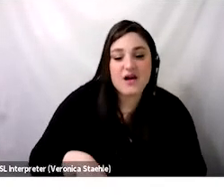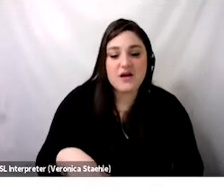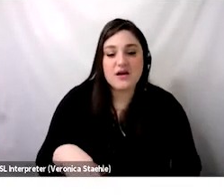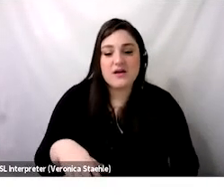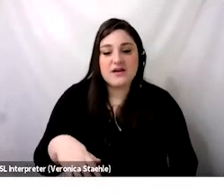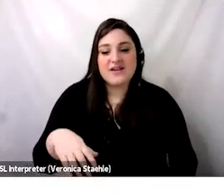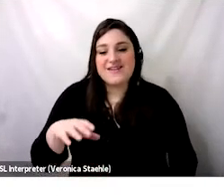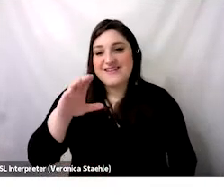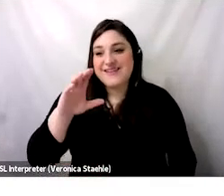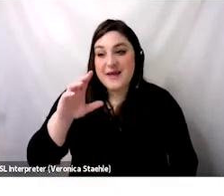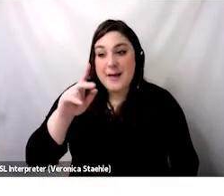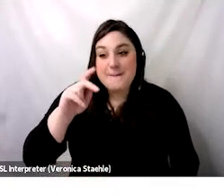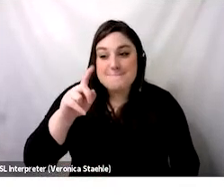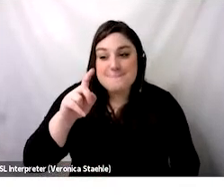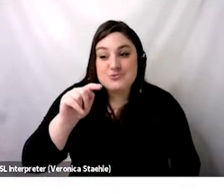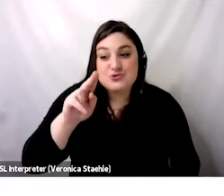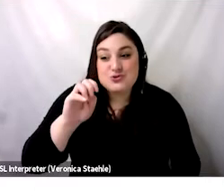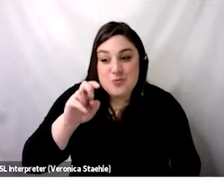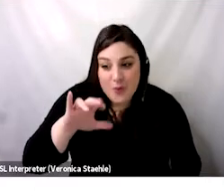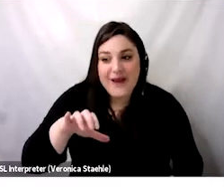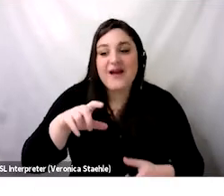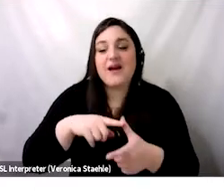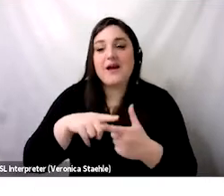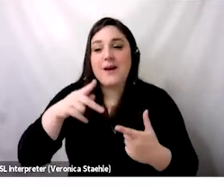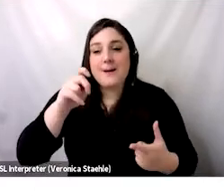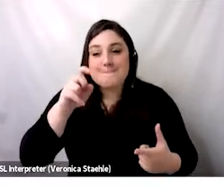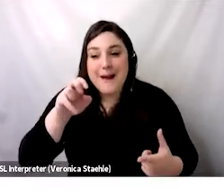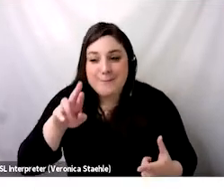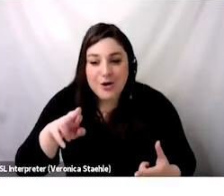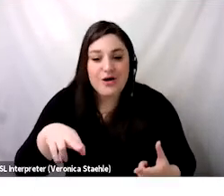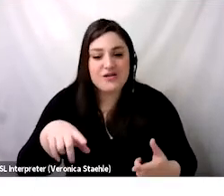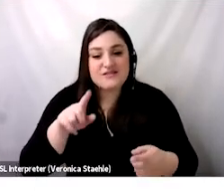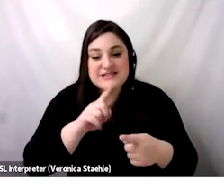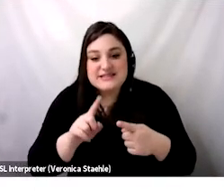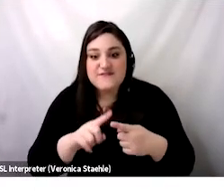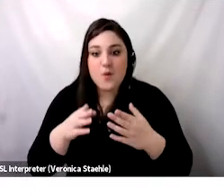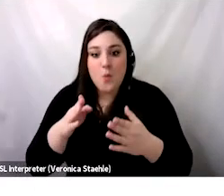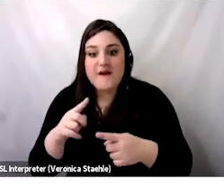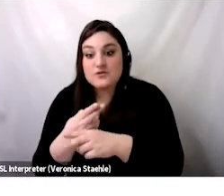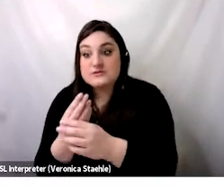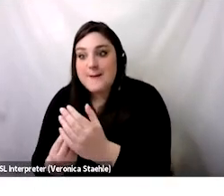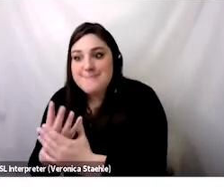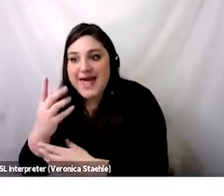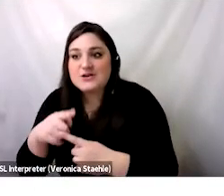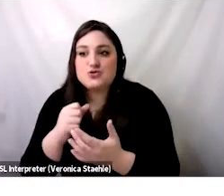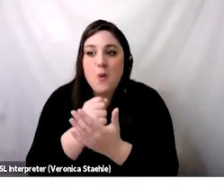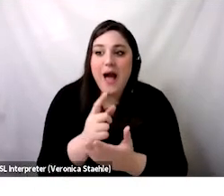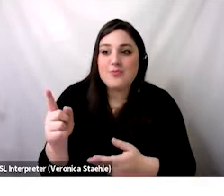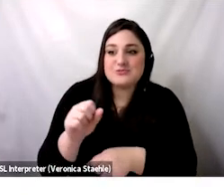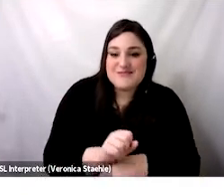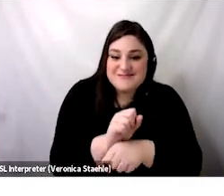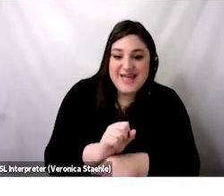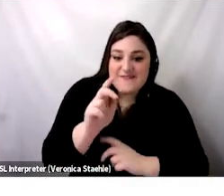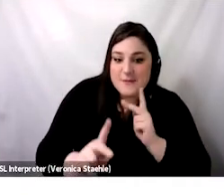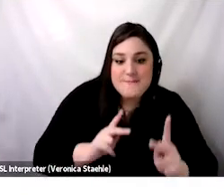plants all helped enslaved people to survive, ward off illnesses, hunger, and to protect their